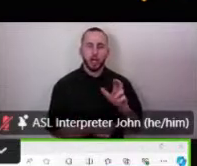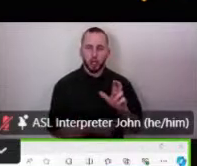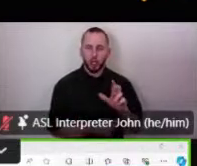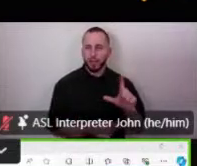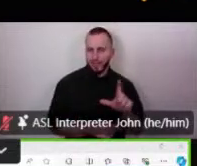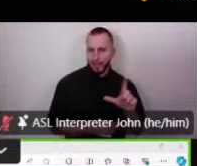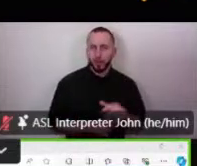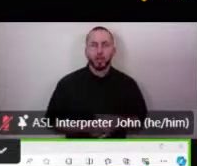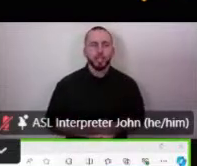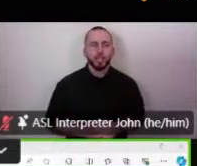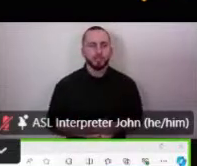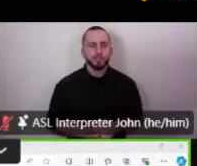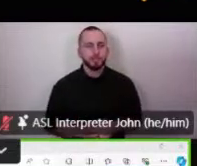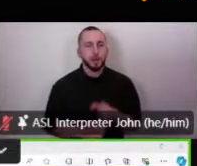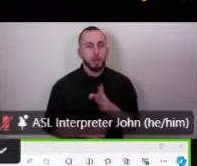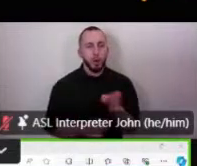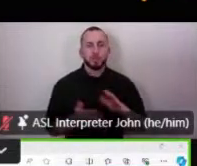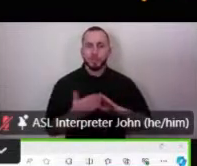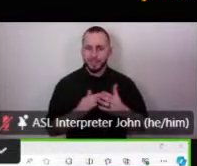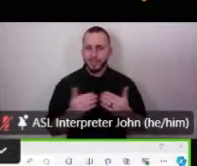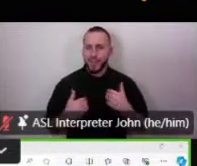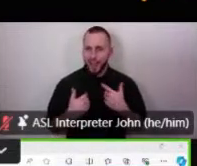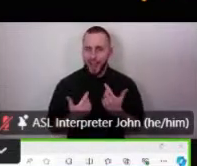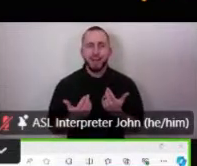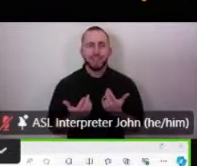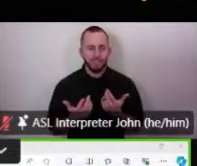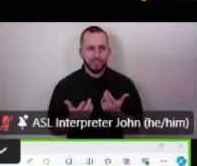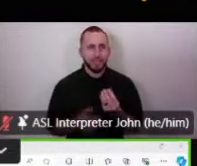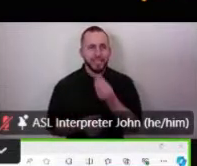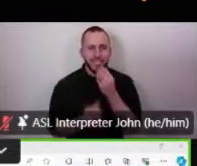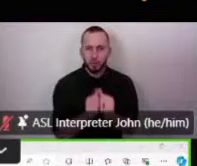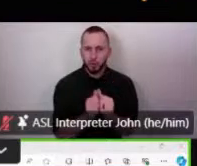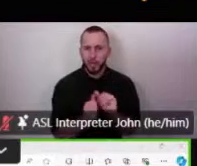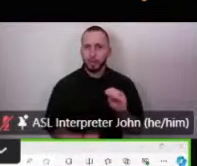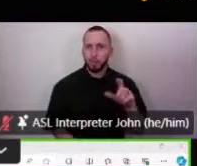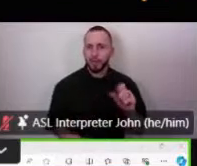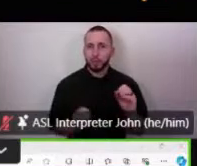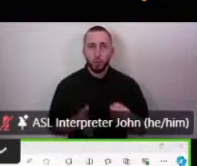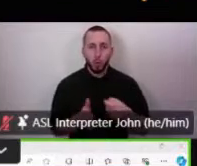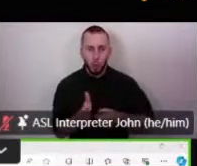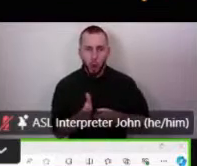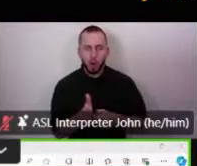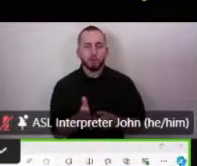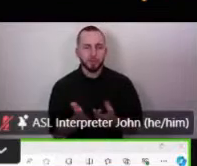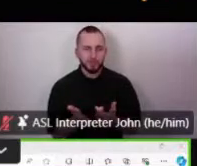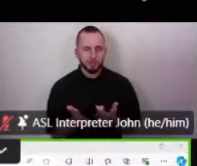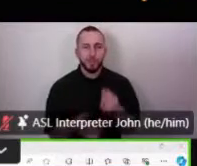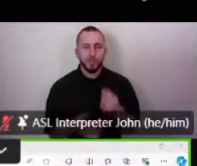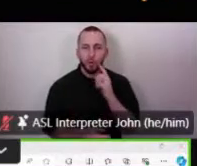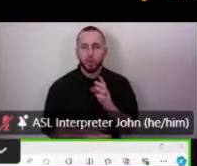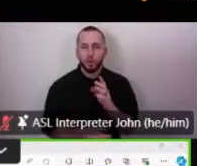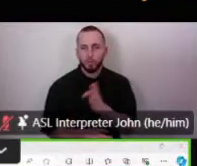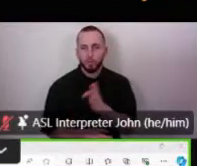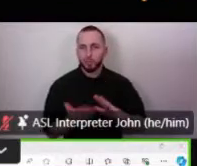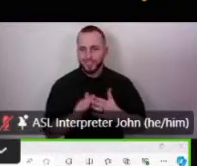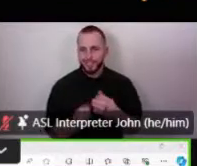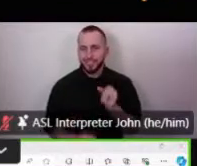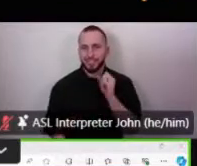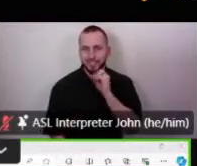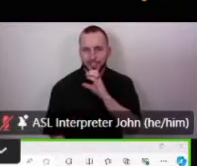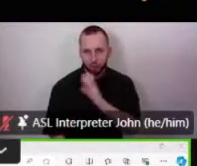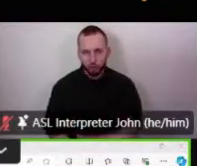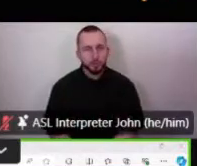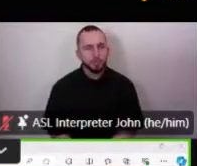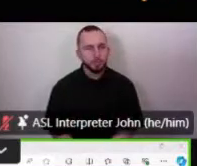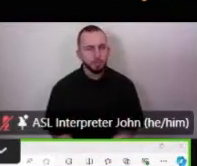together meals that are no cost and available to Baltimore City seniors. And then, of course, there